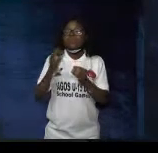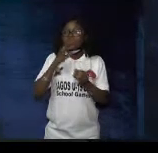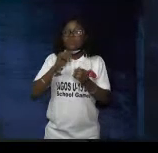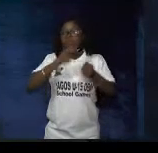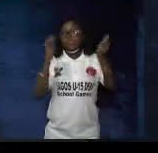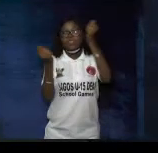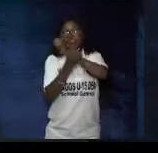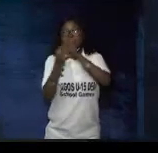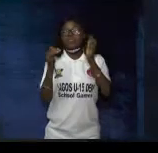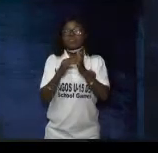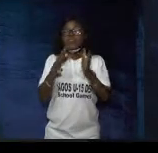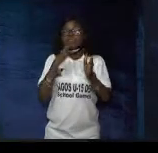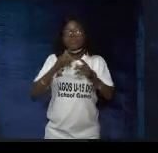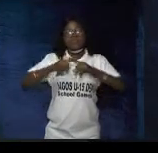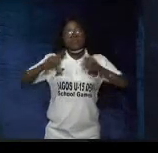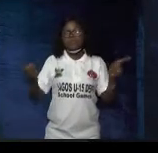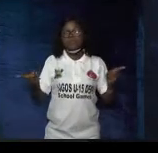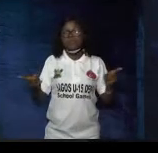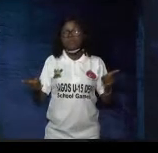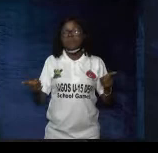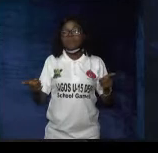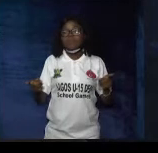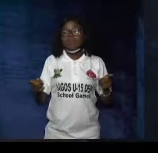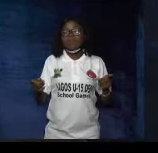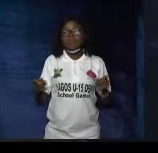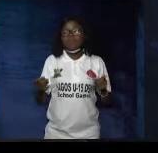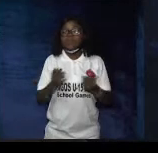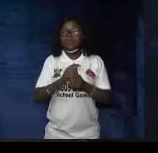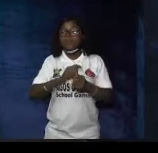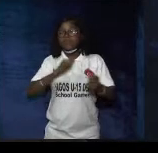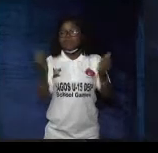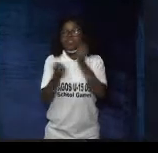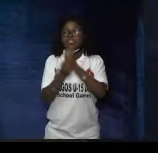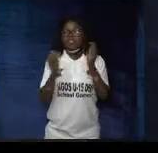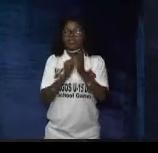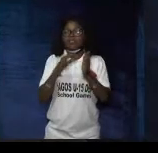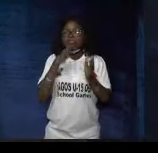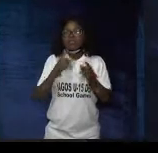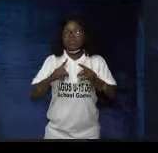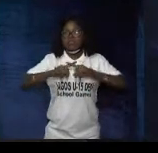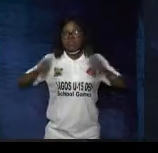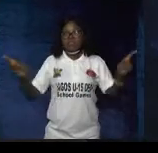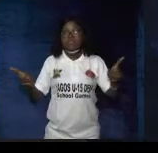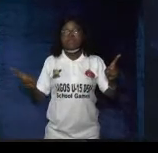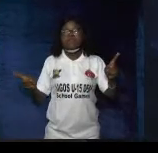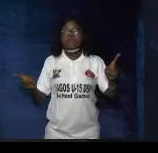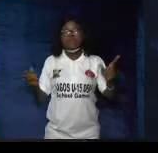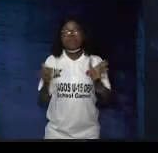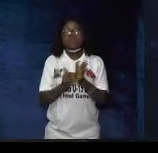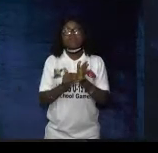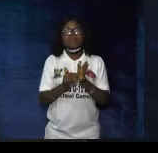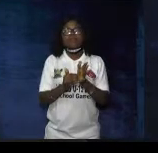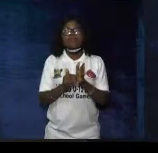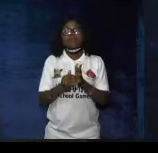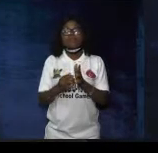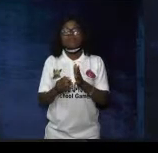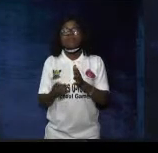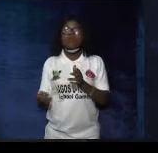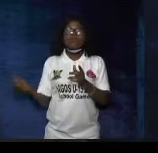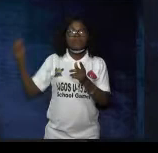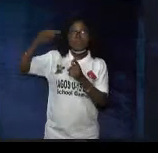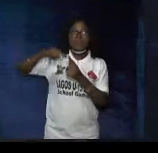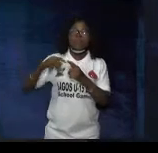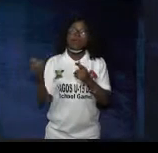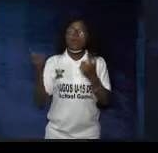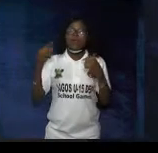top. If I turn it this way, it's not looking like the first, when I had the marked part on top. And if I turn it this way, it's not looking like when I have the